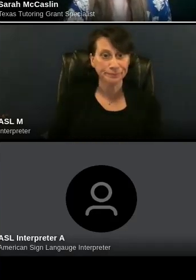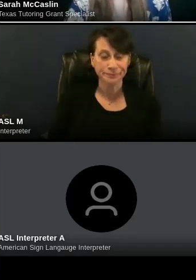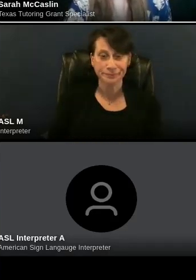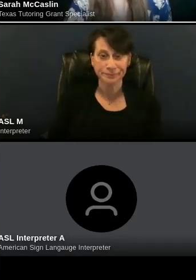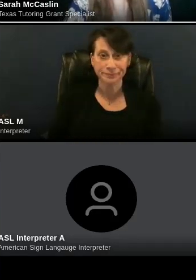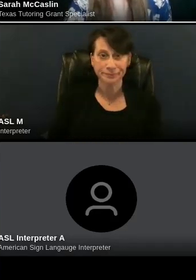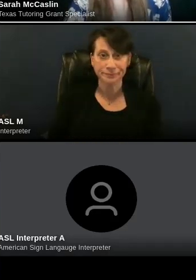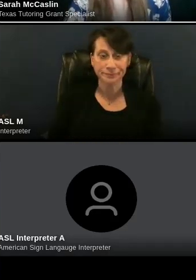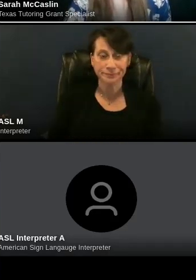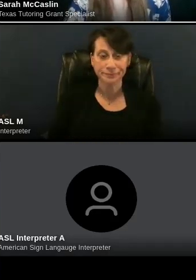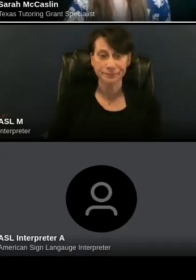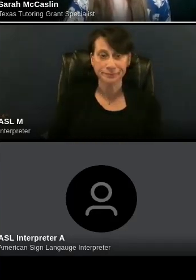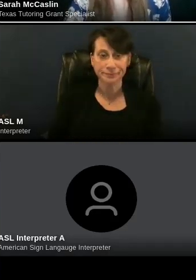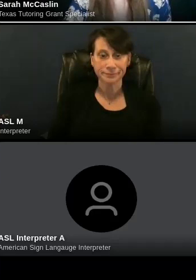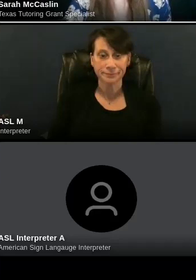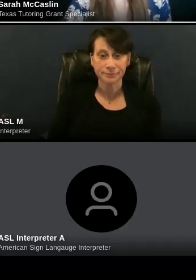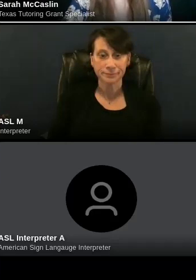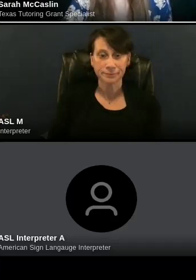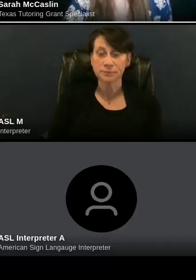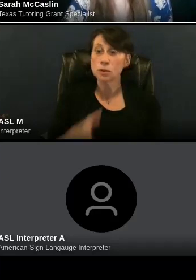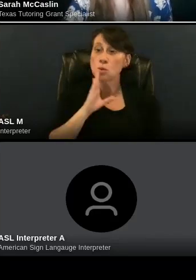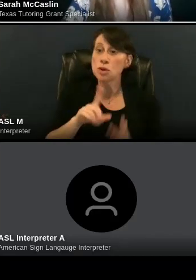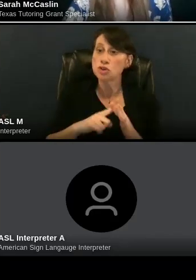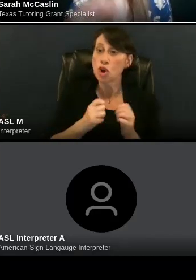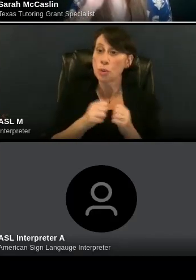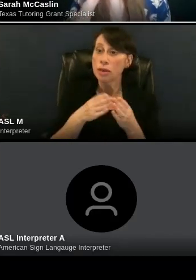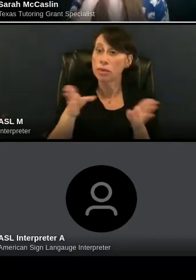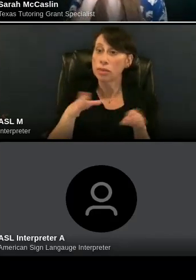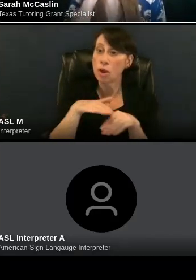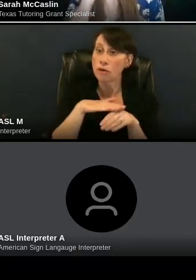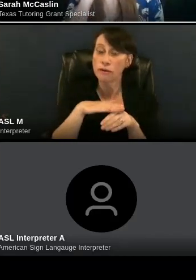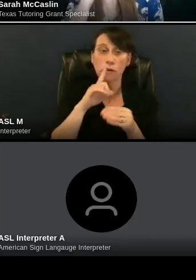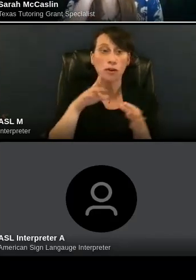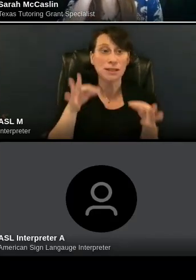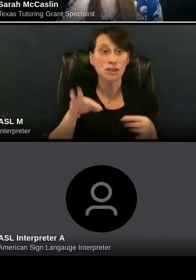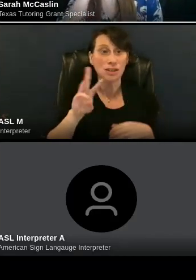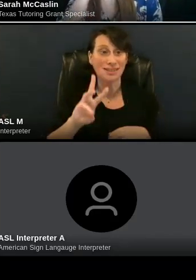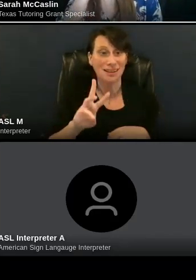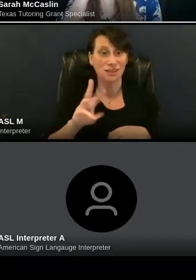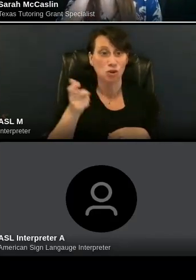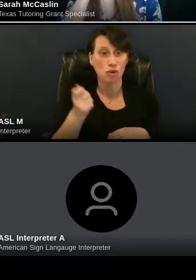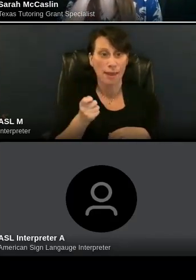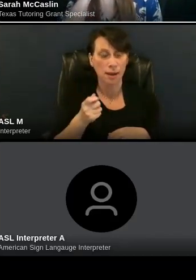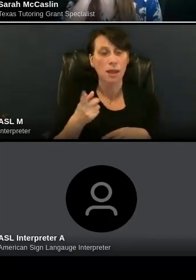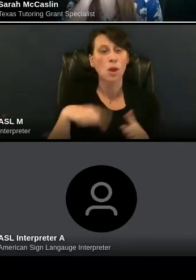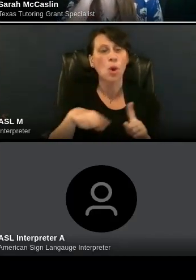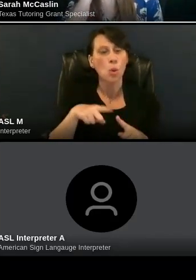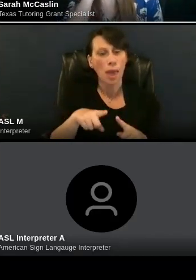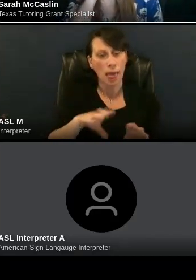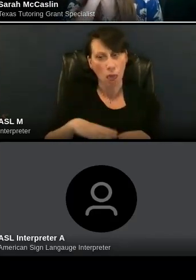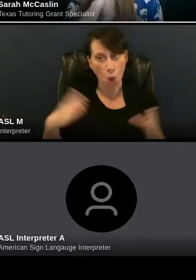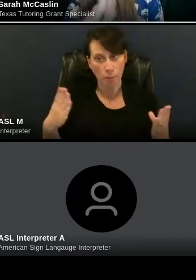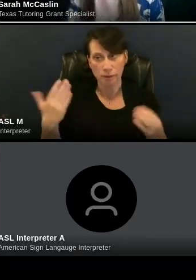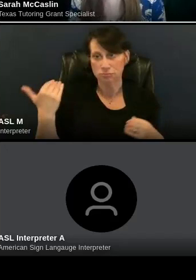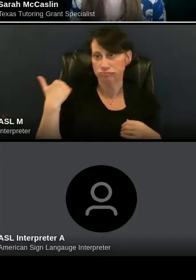All right. So we'll start with an overview of the Decision 6 grant. So when it was opened